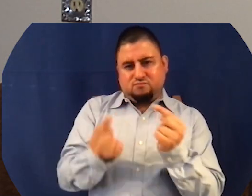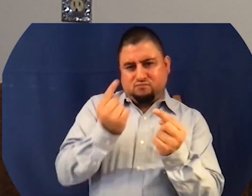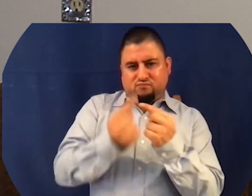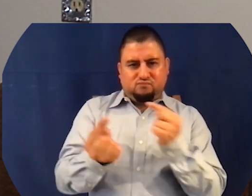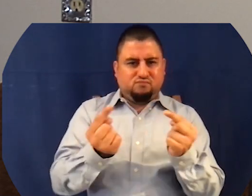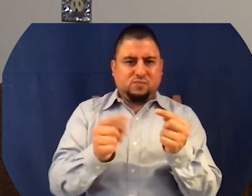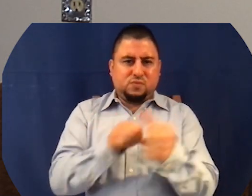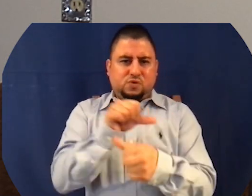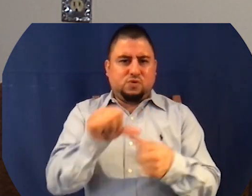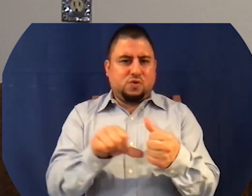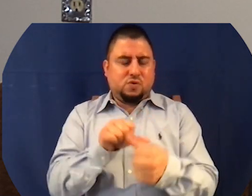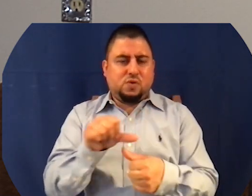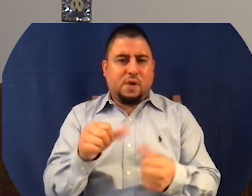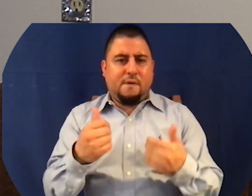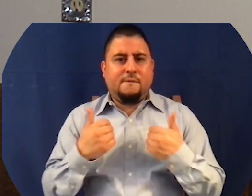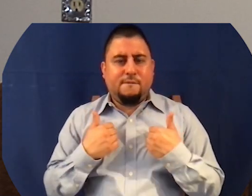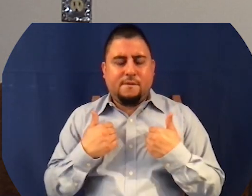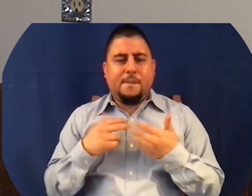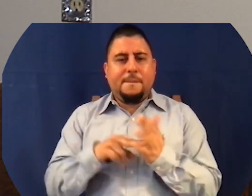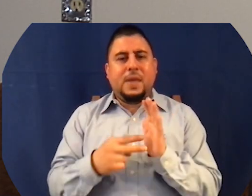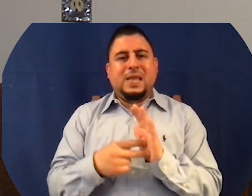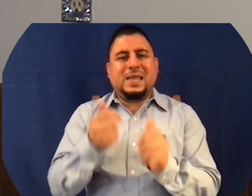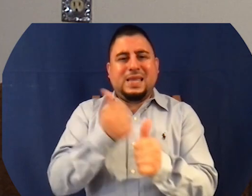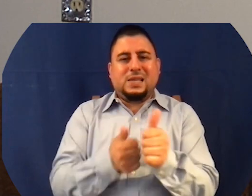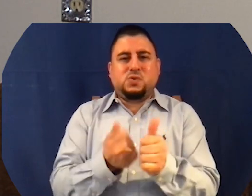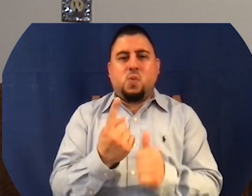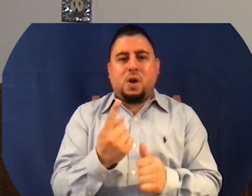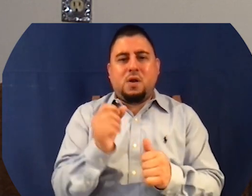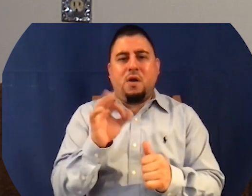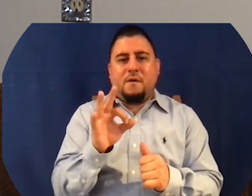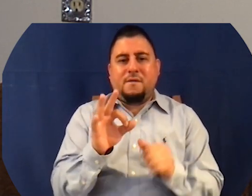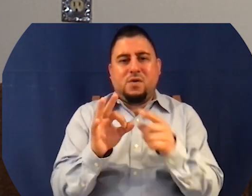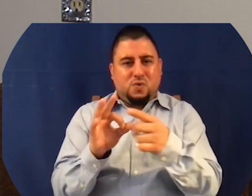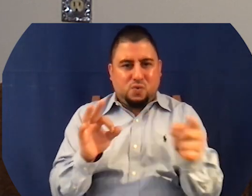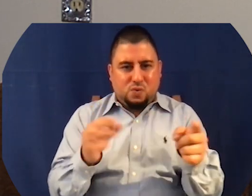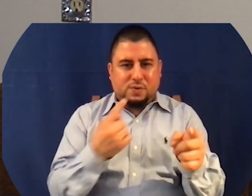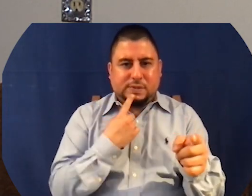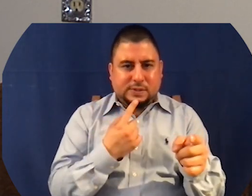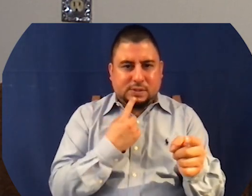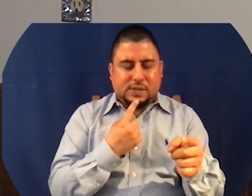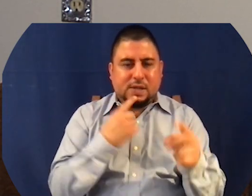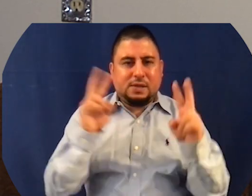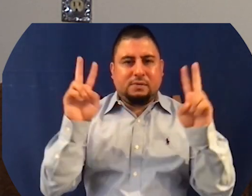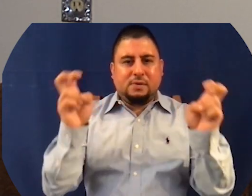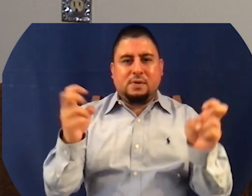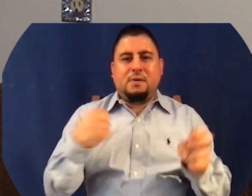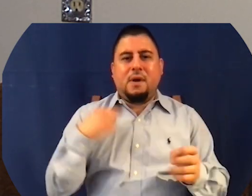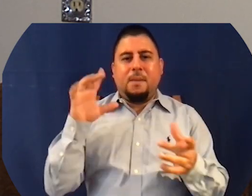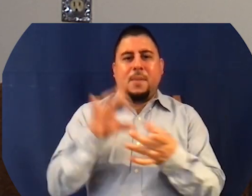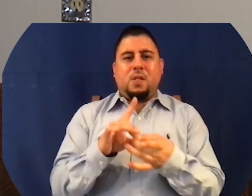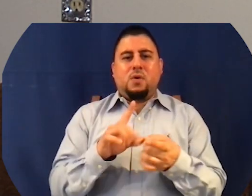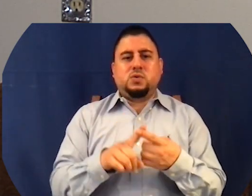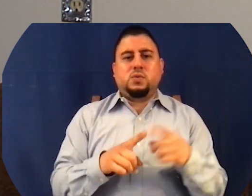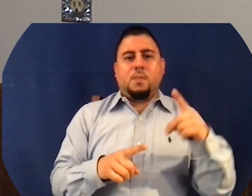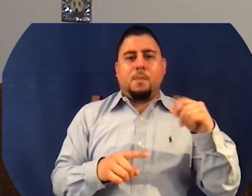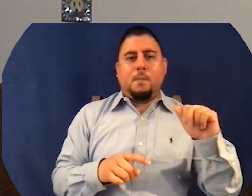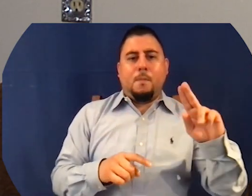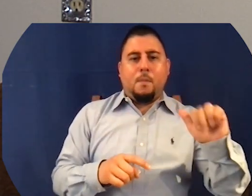you. I mean that each of you is saying, I belong to